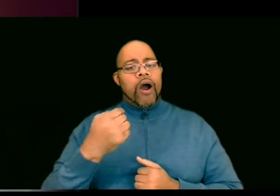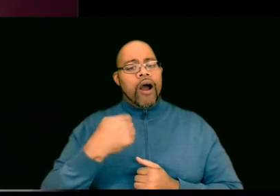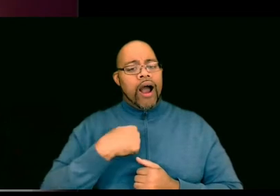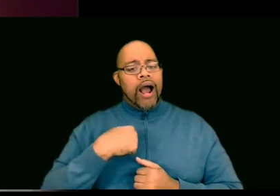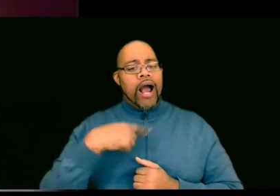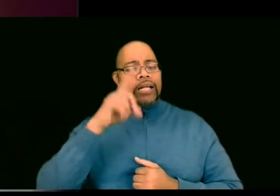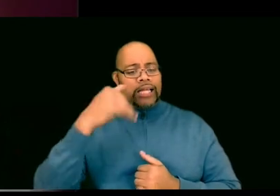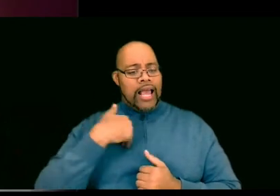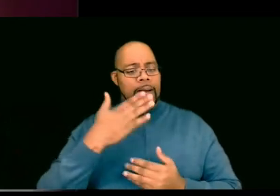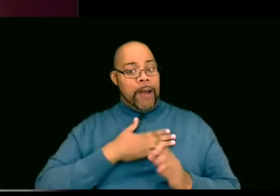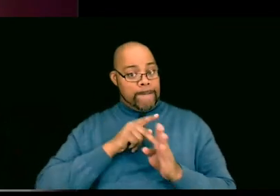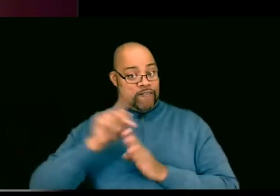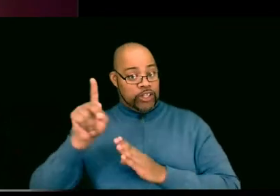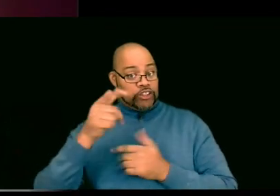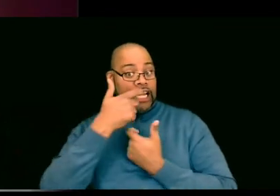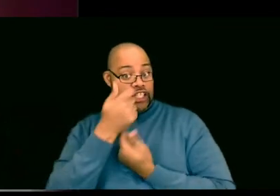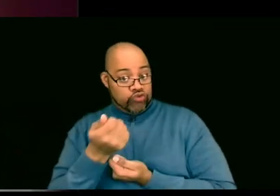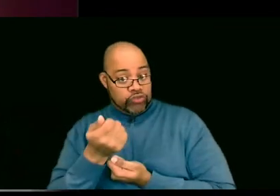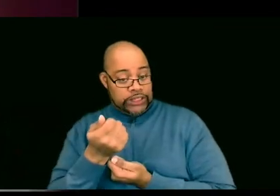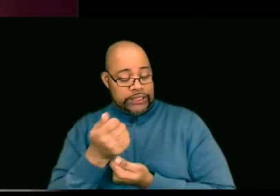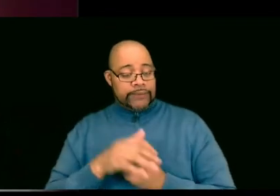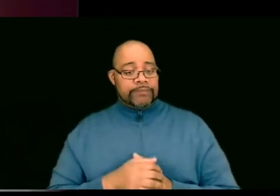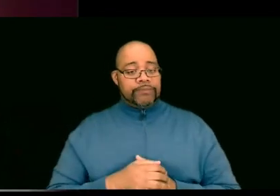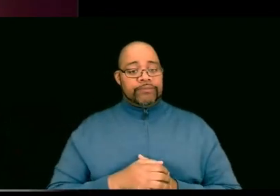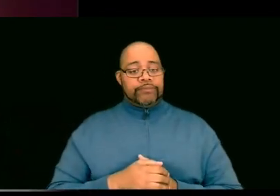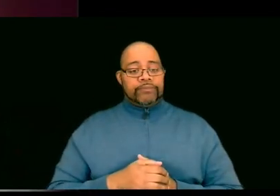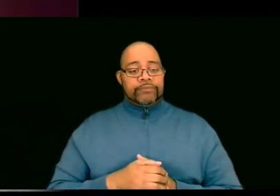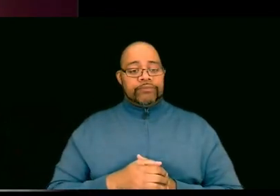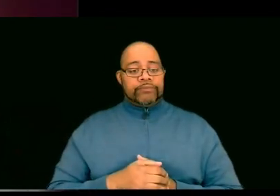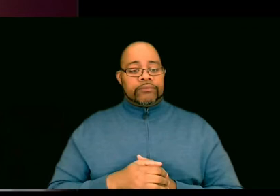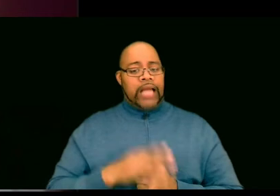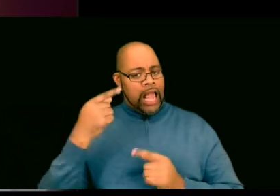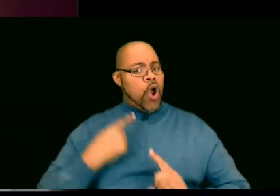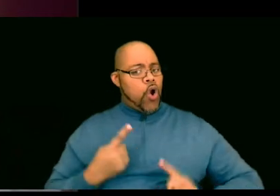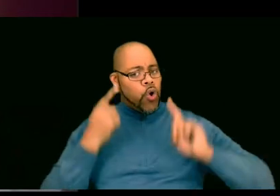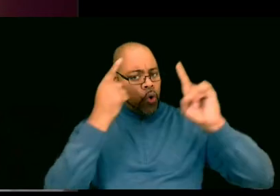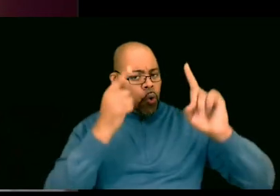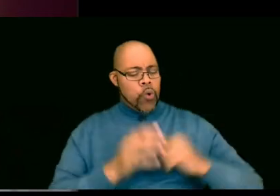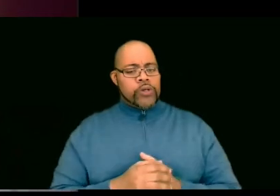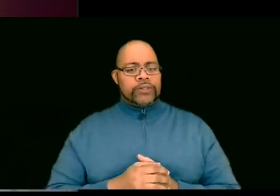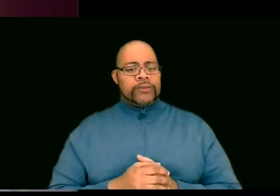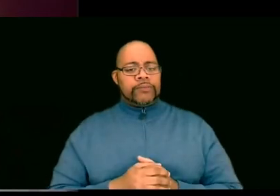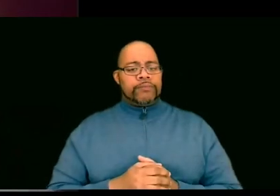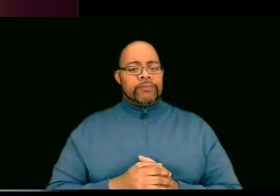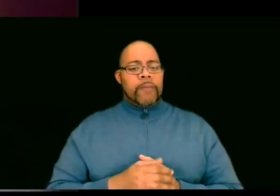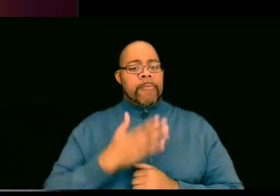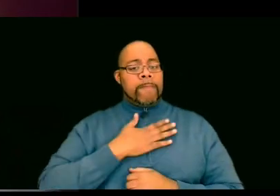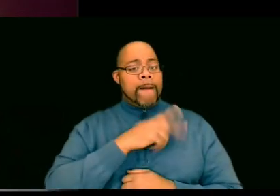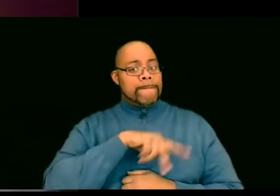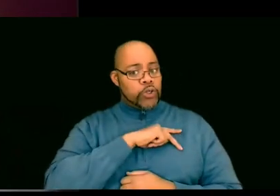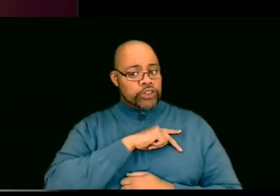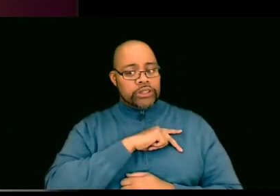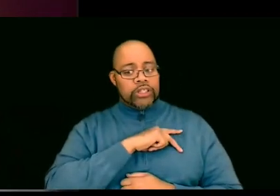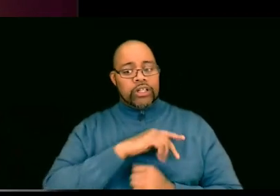although I had my professional interests and aspirations,